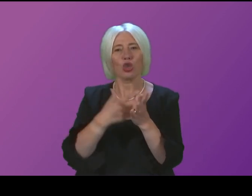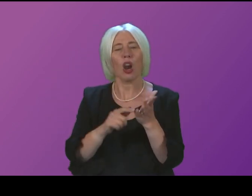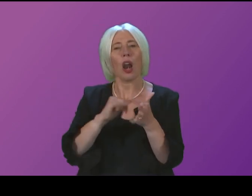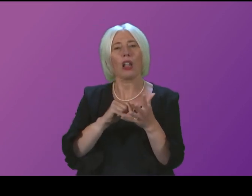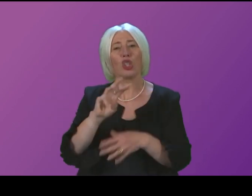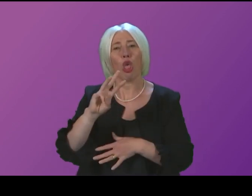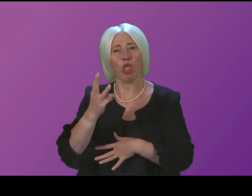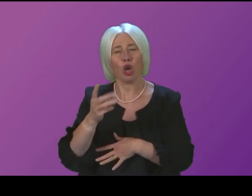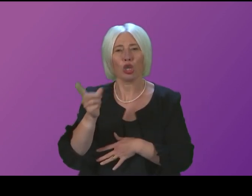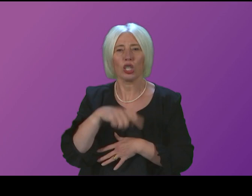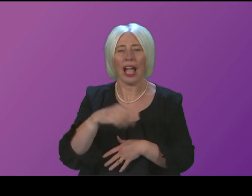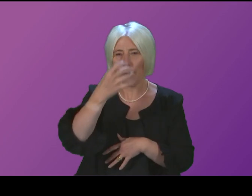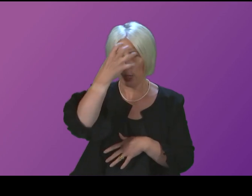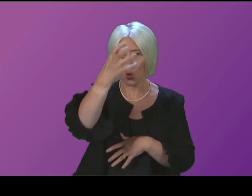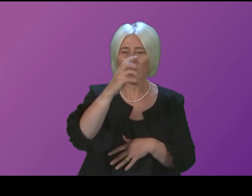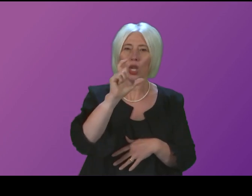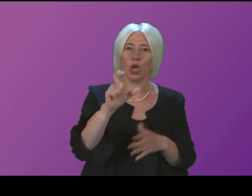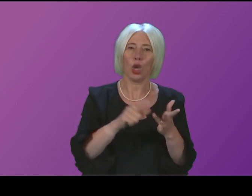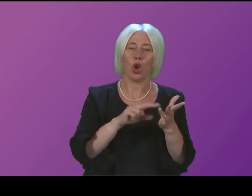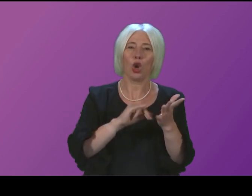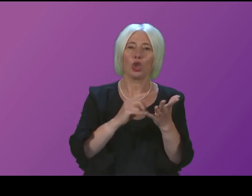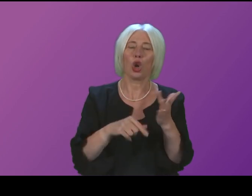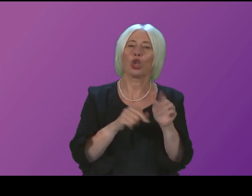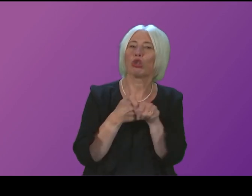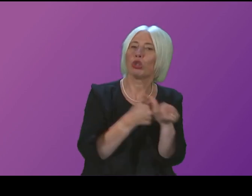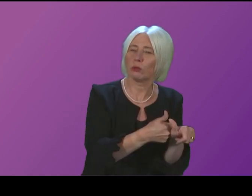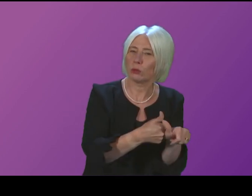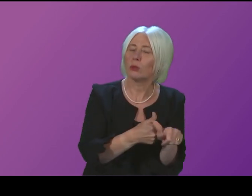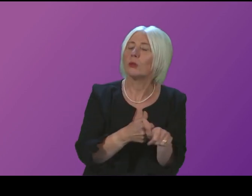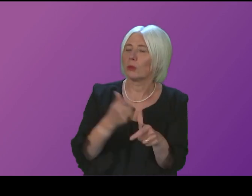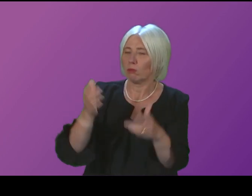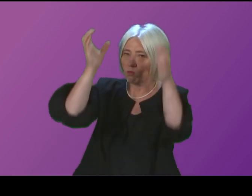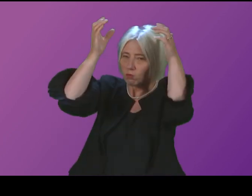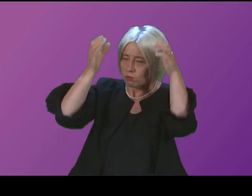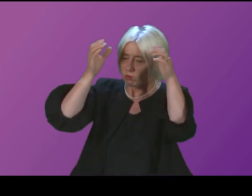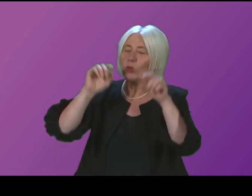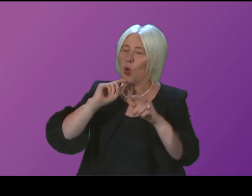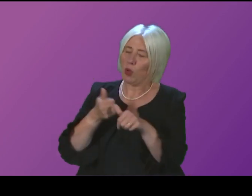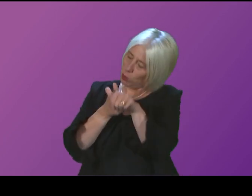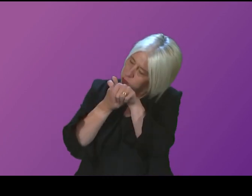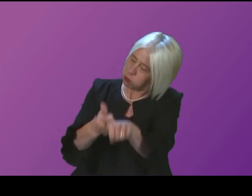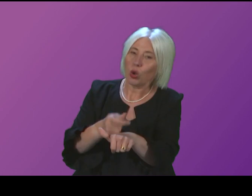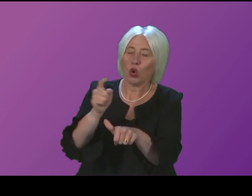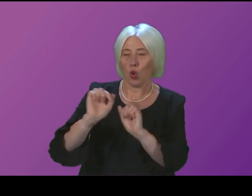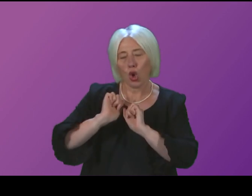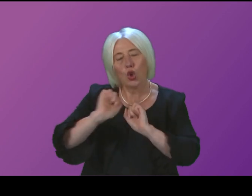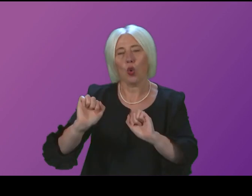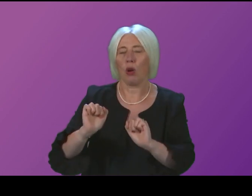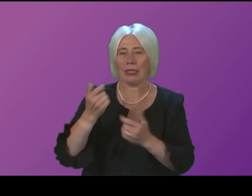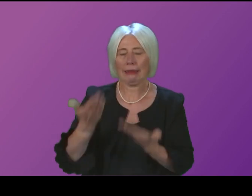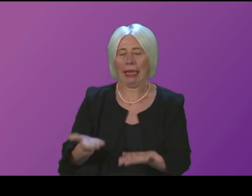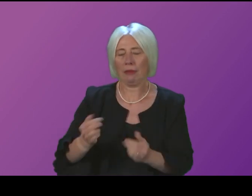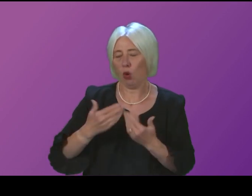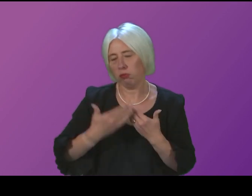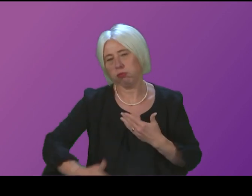Consort. Your Majesty, we stand ready to support you as you continue your own life of service and as you build on